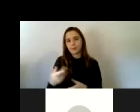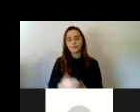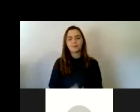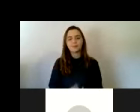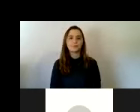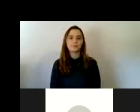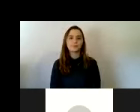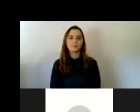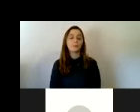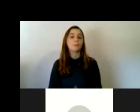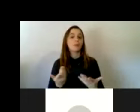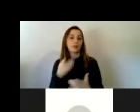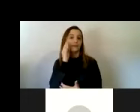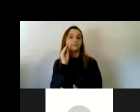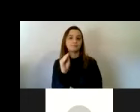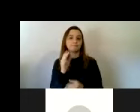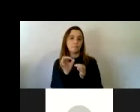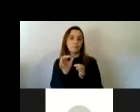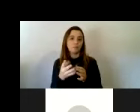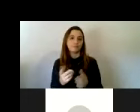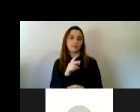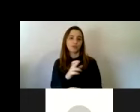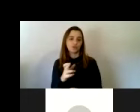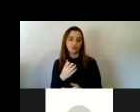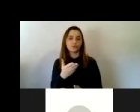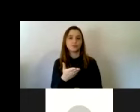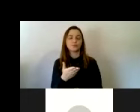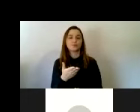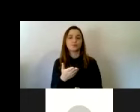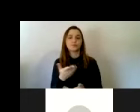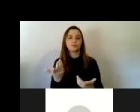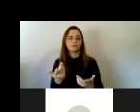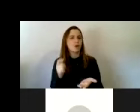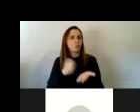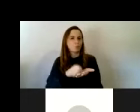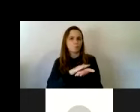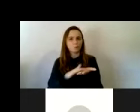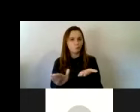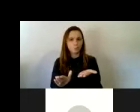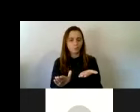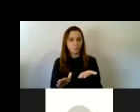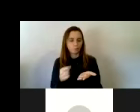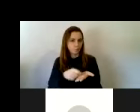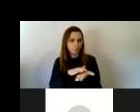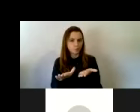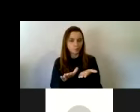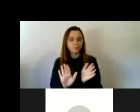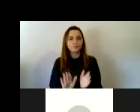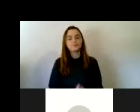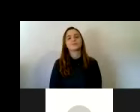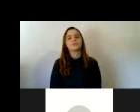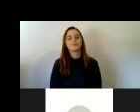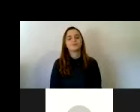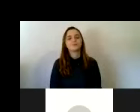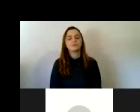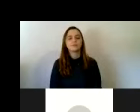advice in RådRum, it is free of charge, it's free to come to RådRum, and impartial, that we